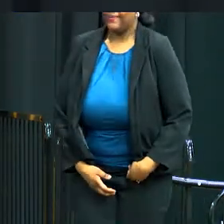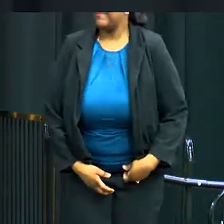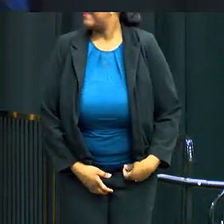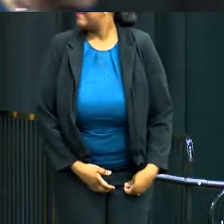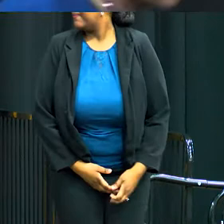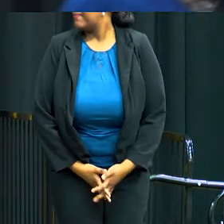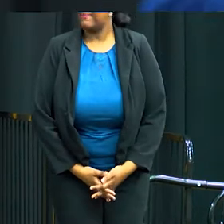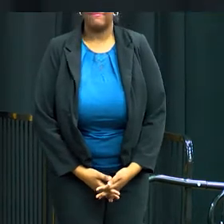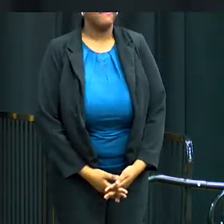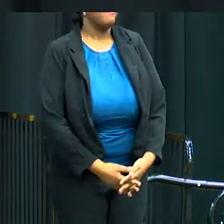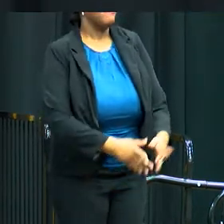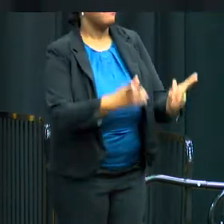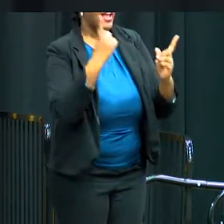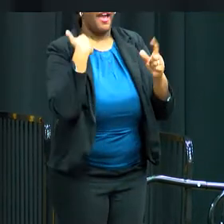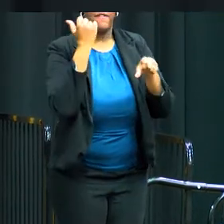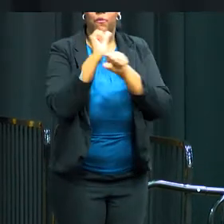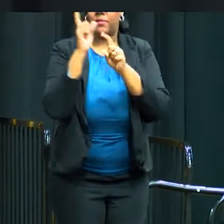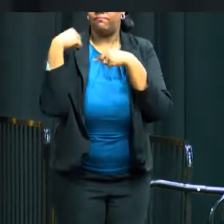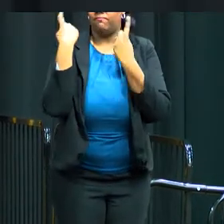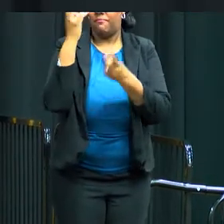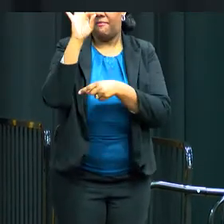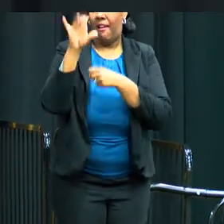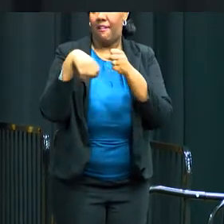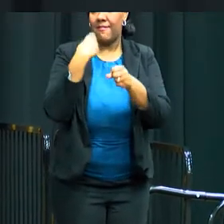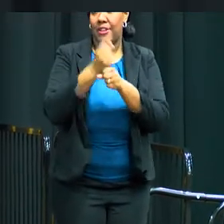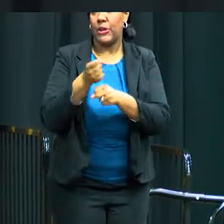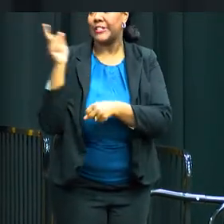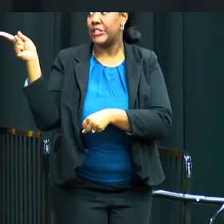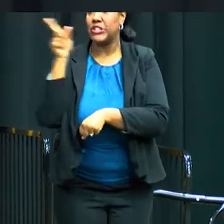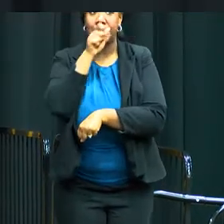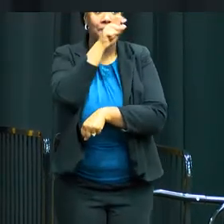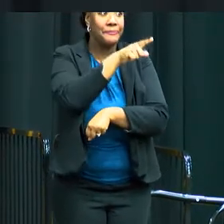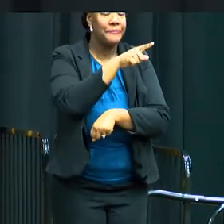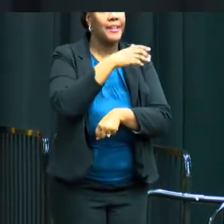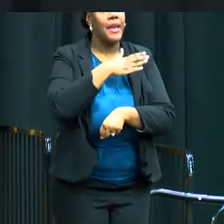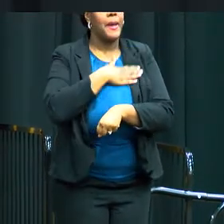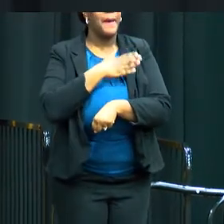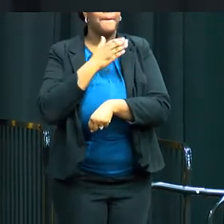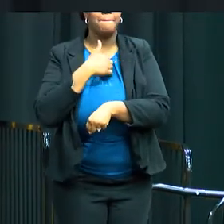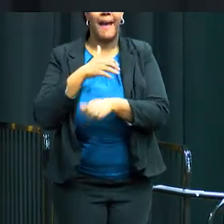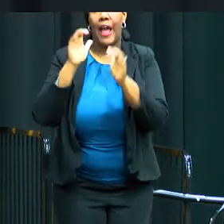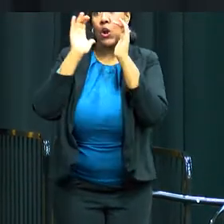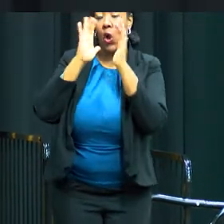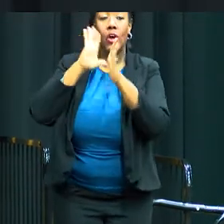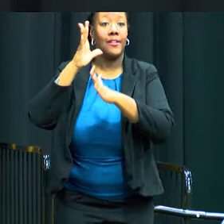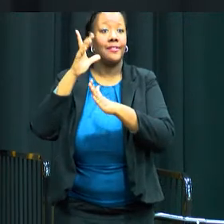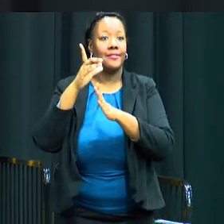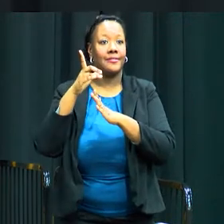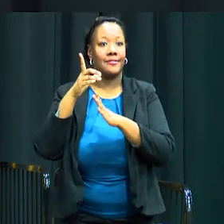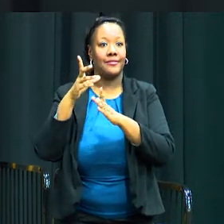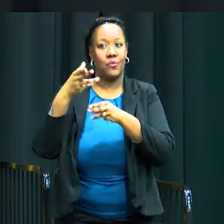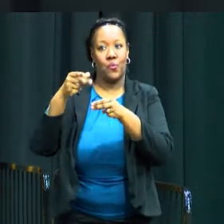By the way, I've been here 9 years, and she let the cat out of the bag. My call sign is not Goose.